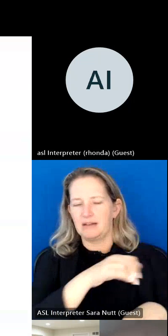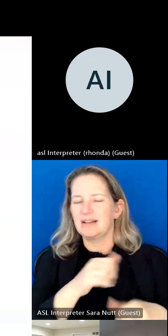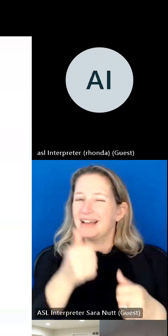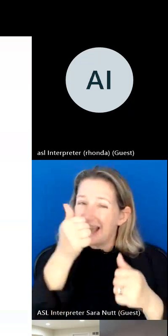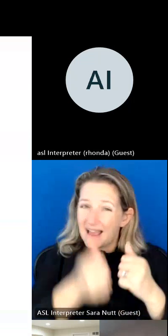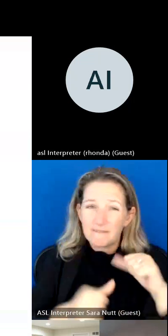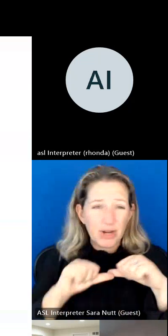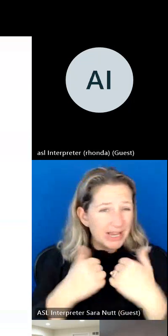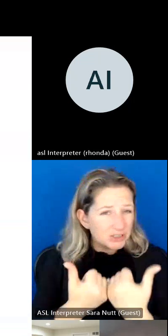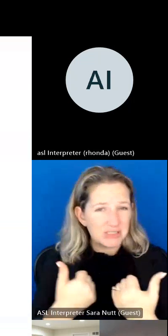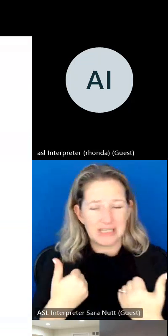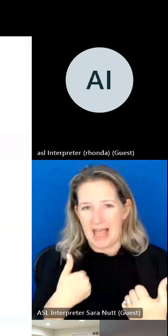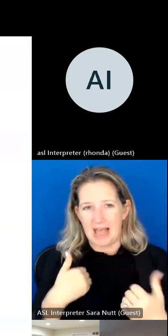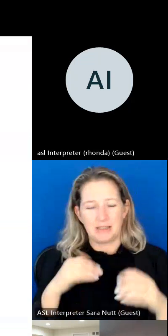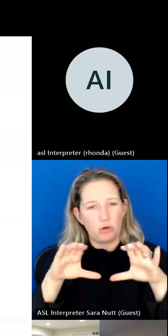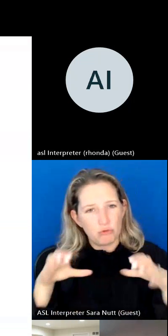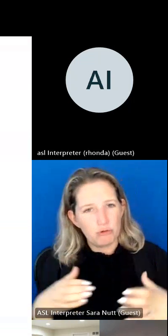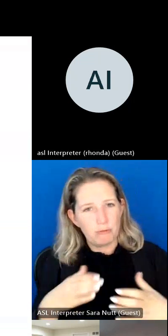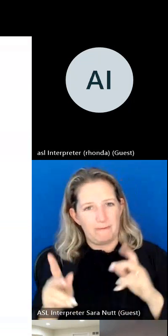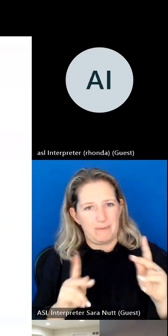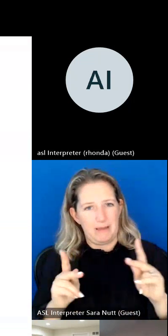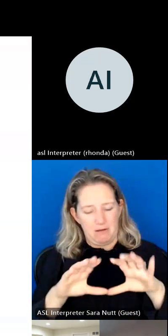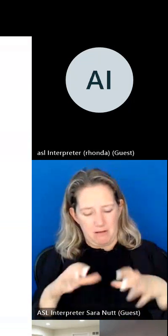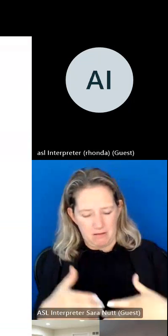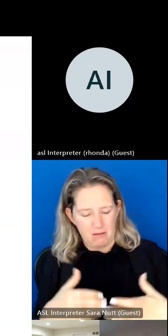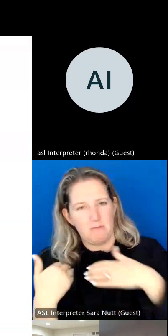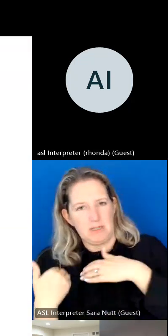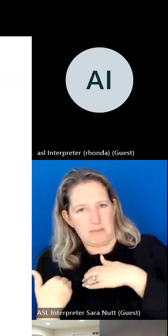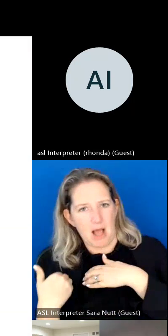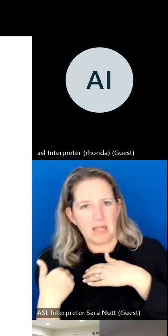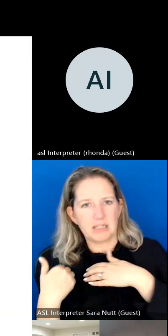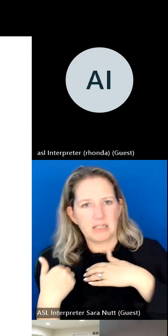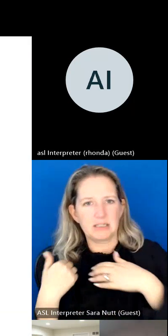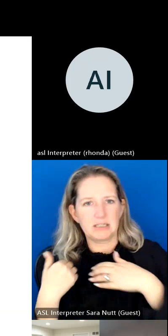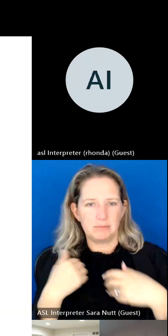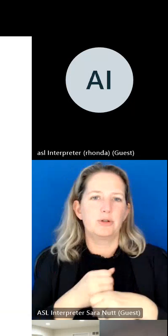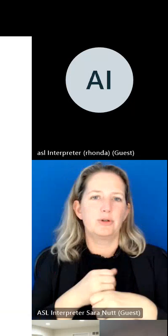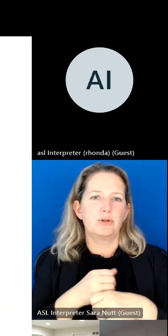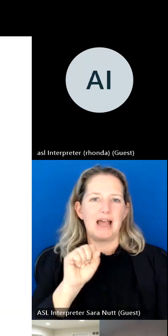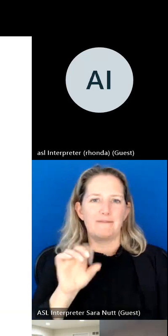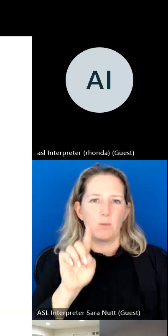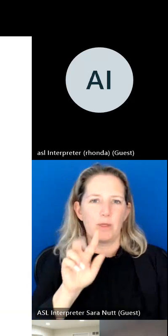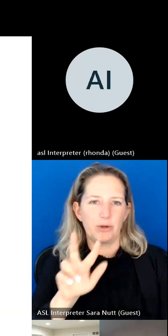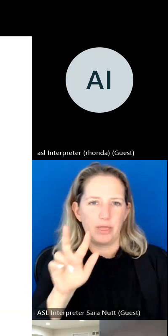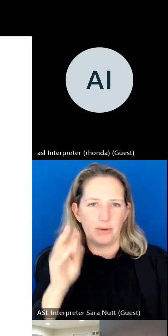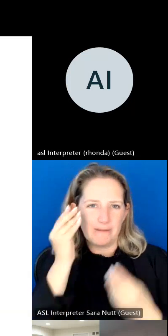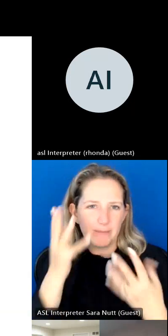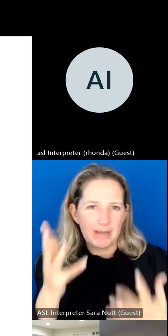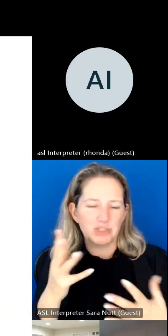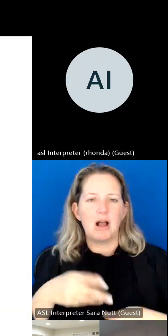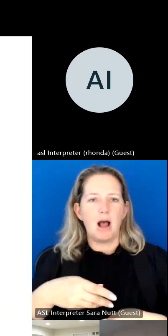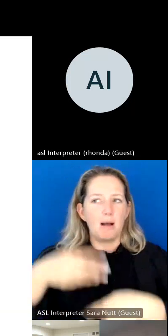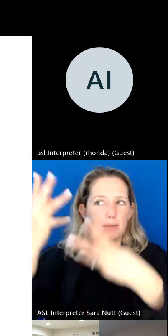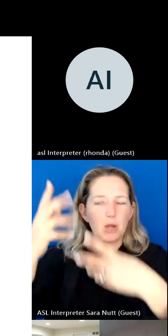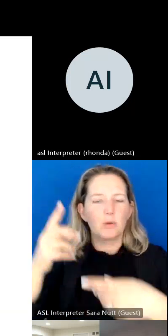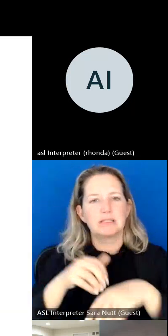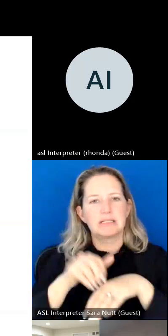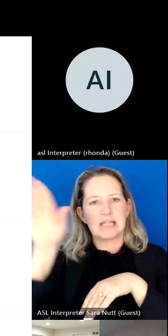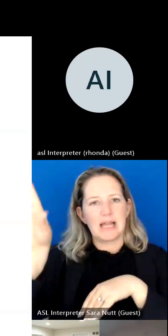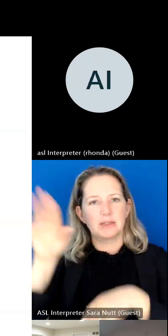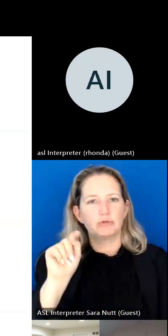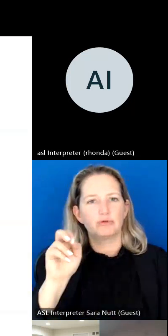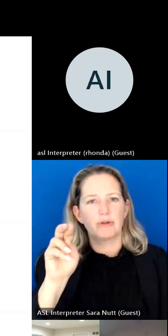who are responsible for producing the SF-133 information and uploading it up to Treasury. And it's